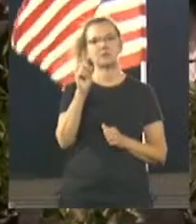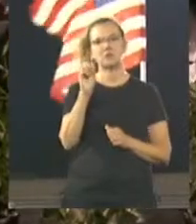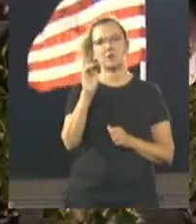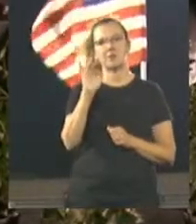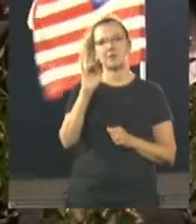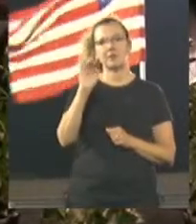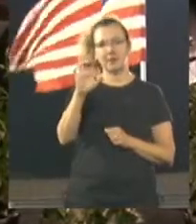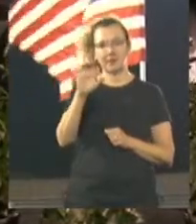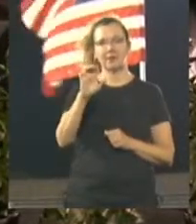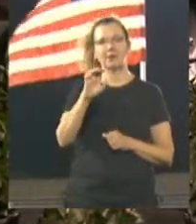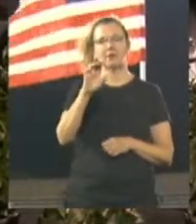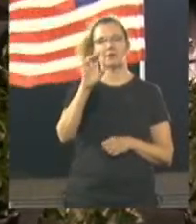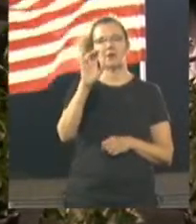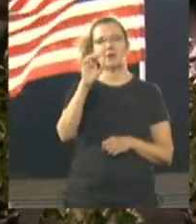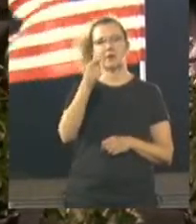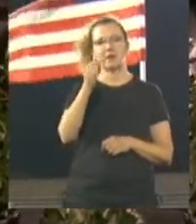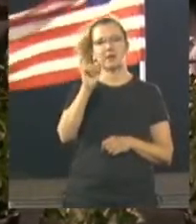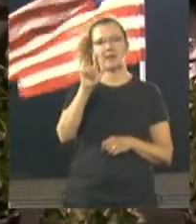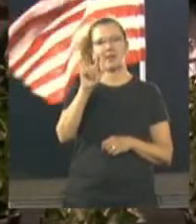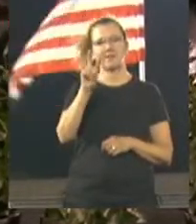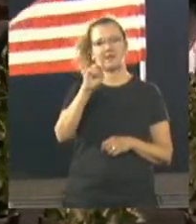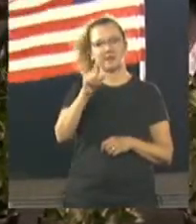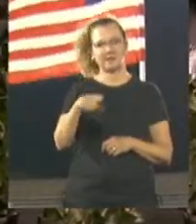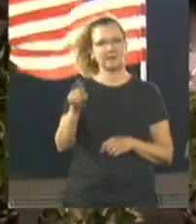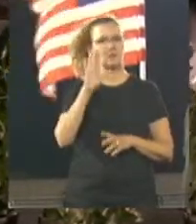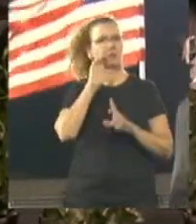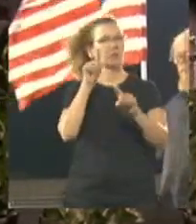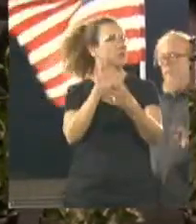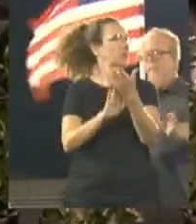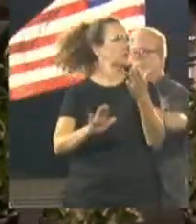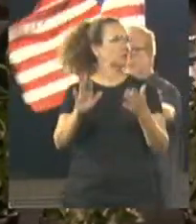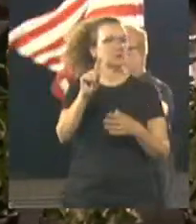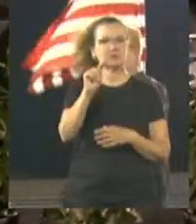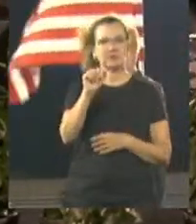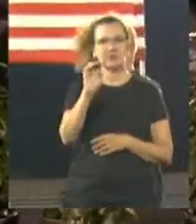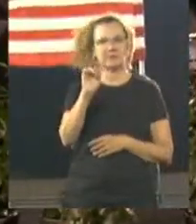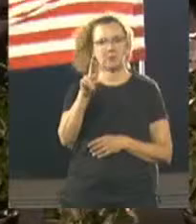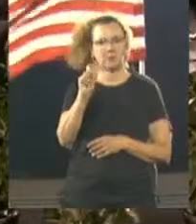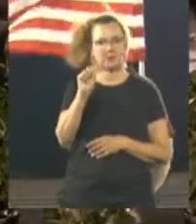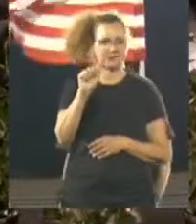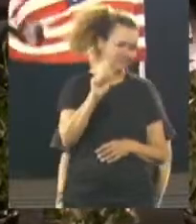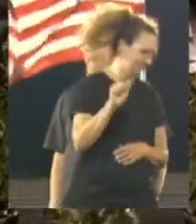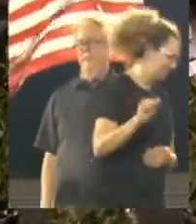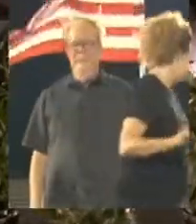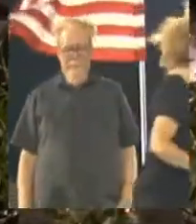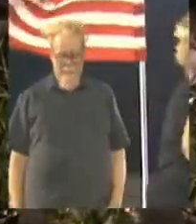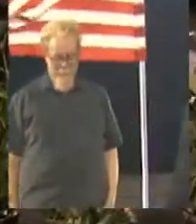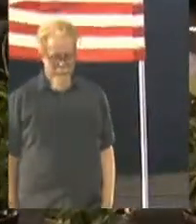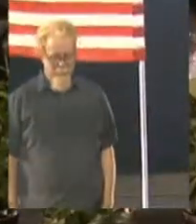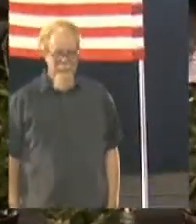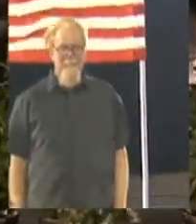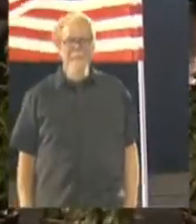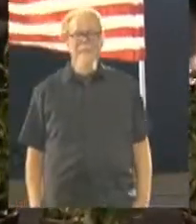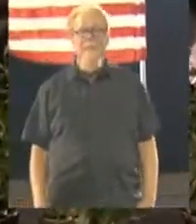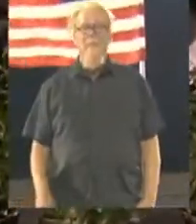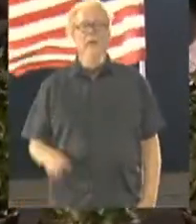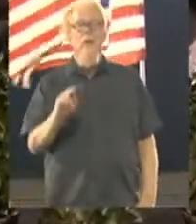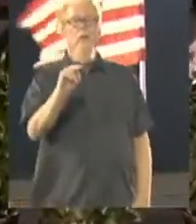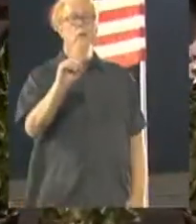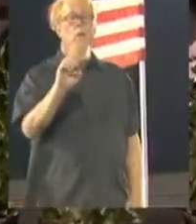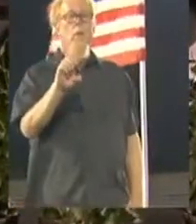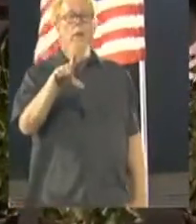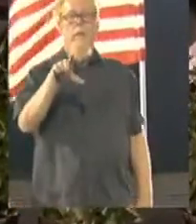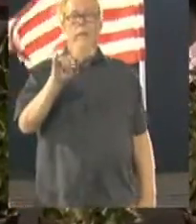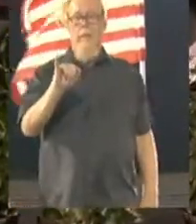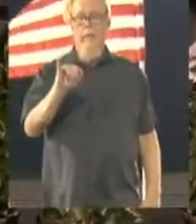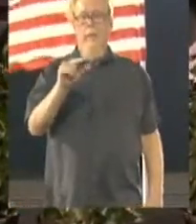Dominic Michael Galvez will be attending Texas A&M University, San Antonio. Noemi Gomez